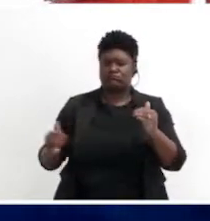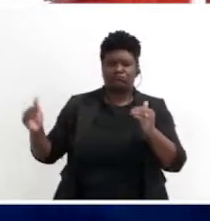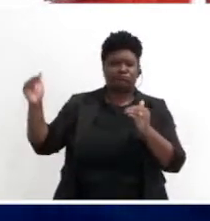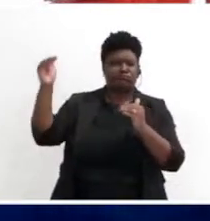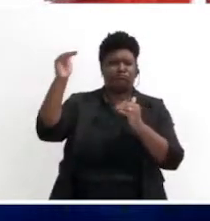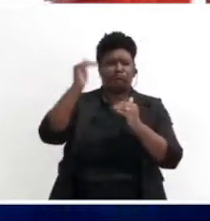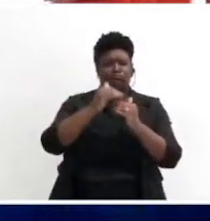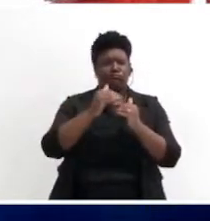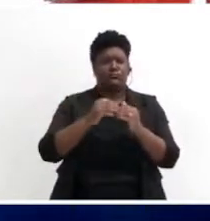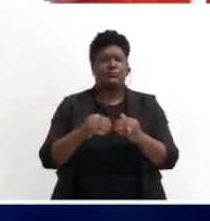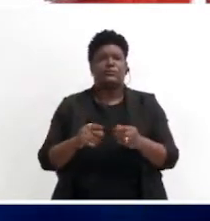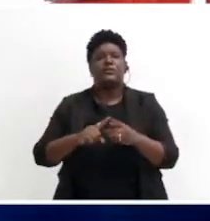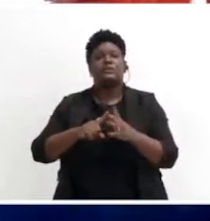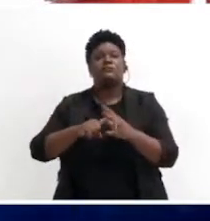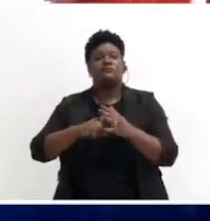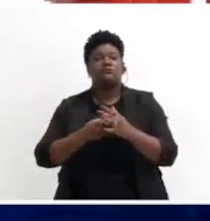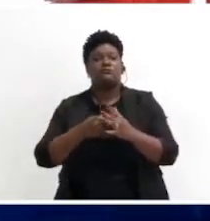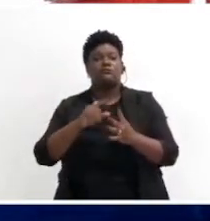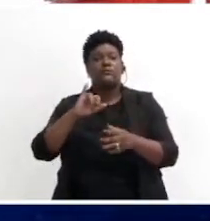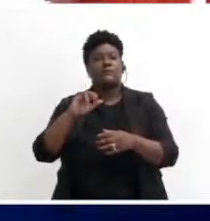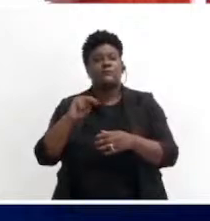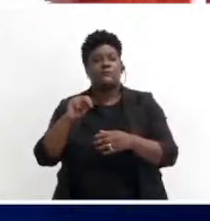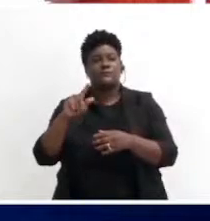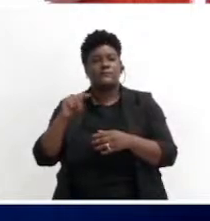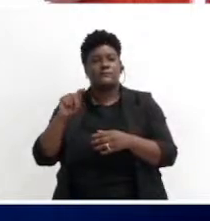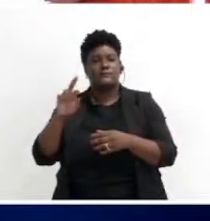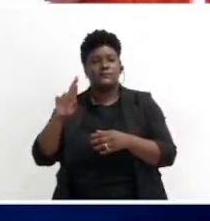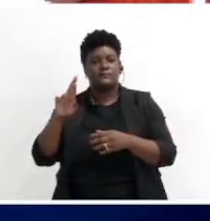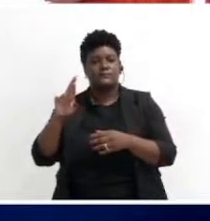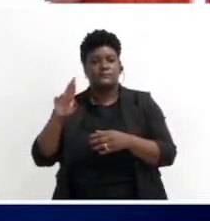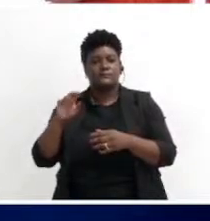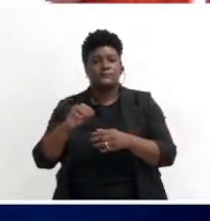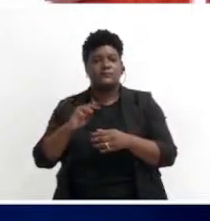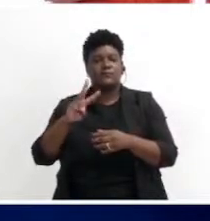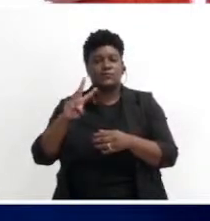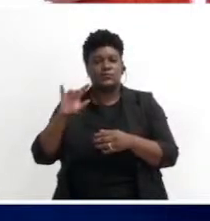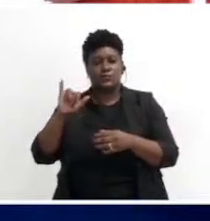oriented technology, it's found wide use in packaging now.